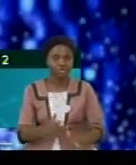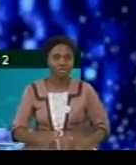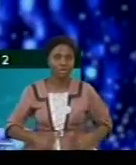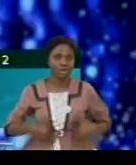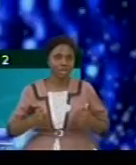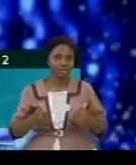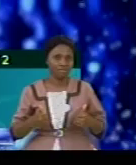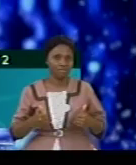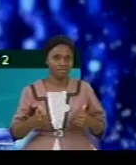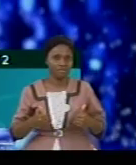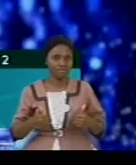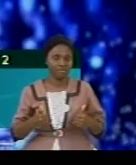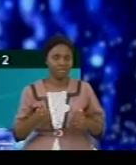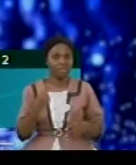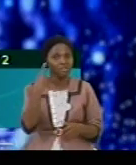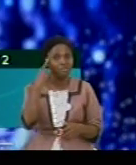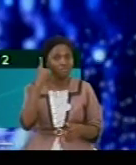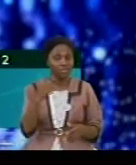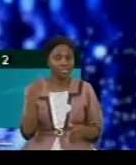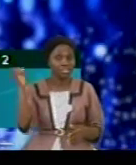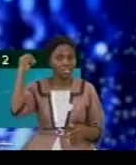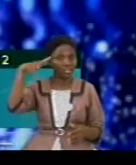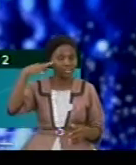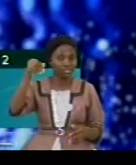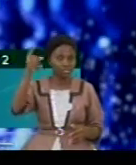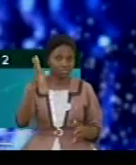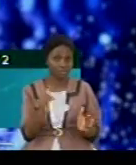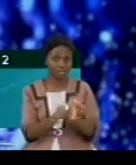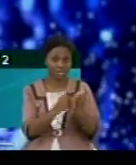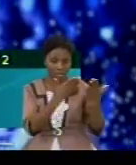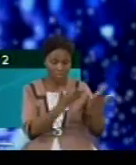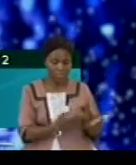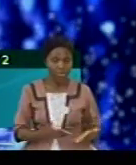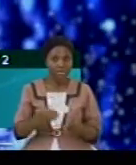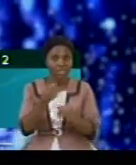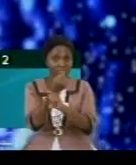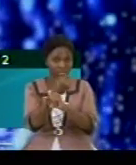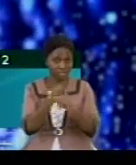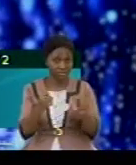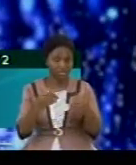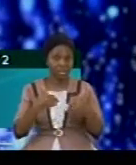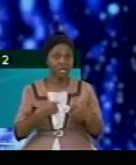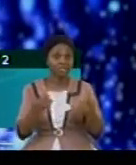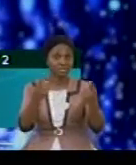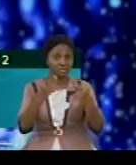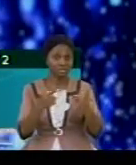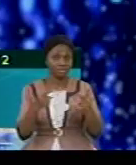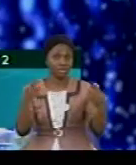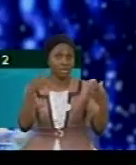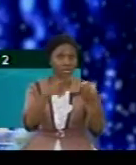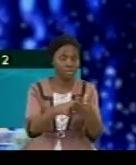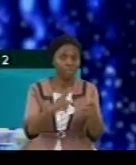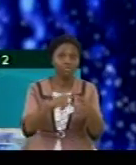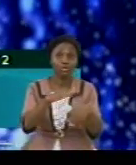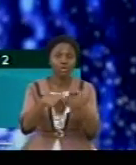the grace of God that bringeth salvation has appeared to all men. Praise the